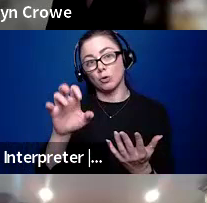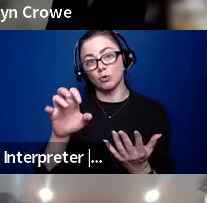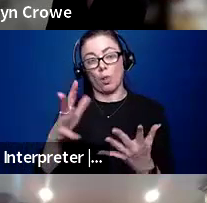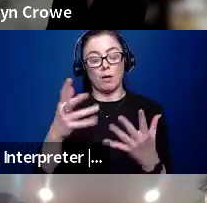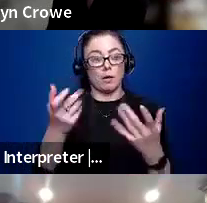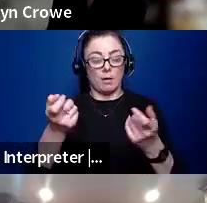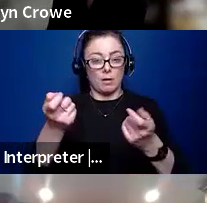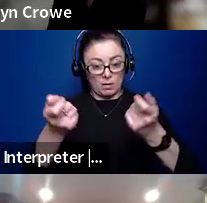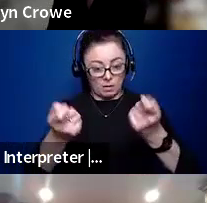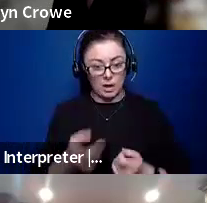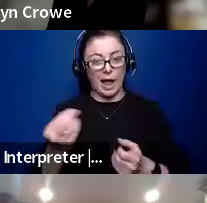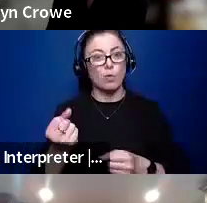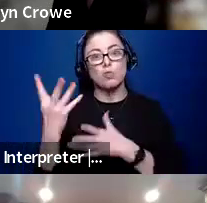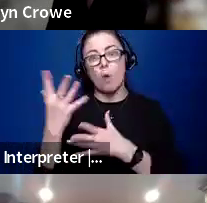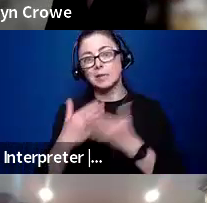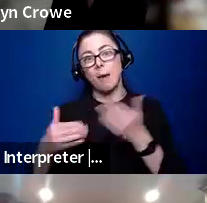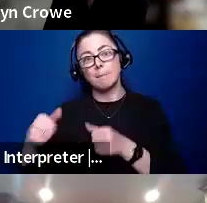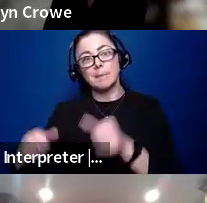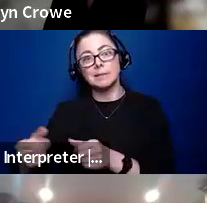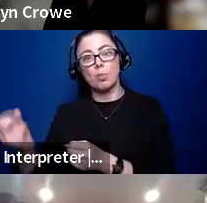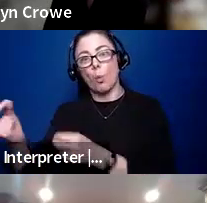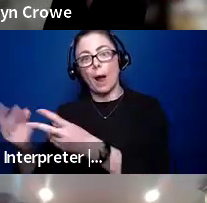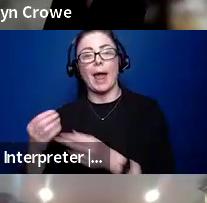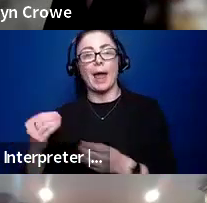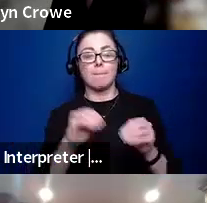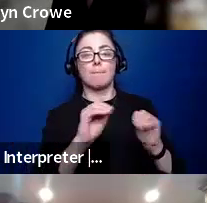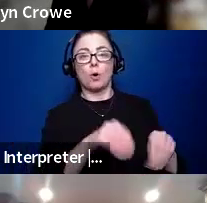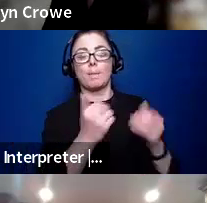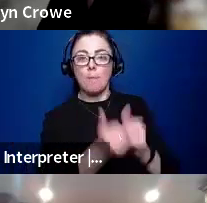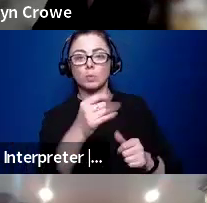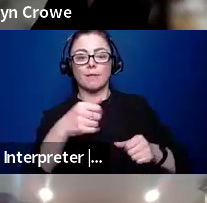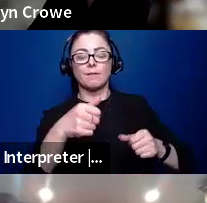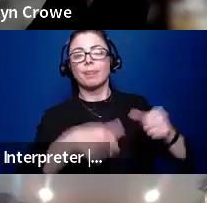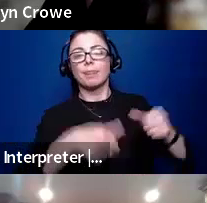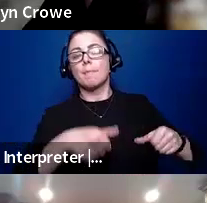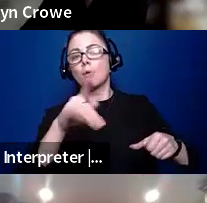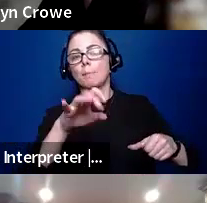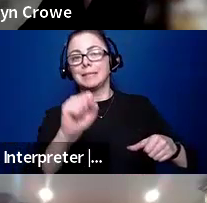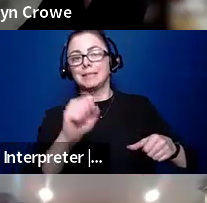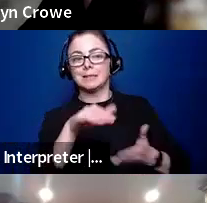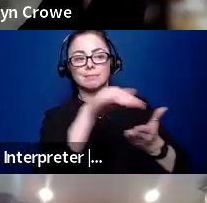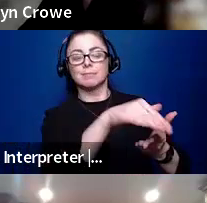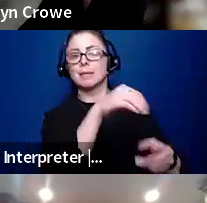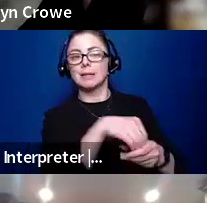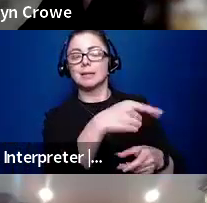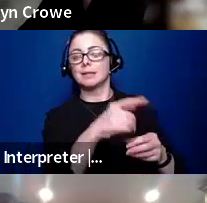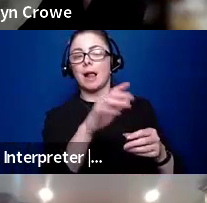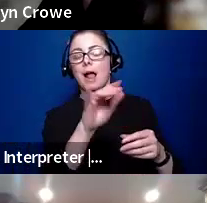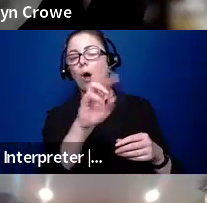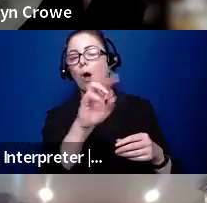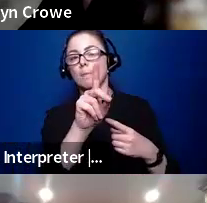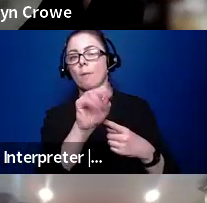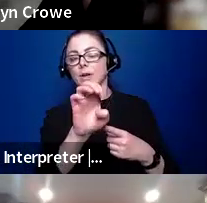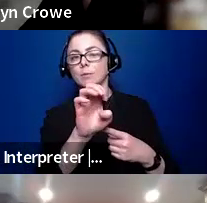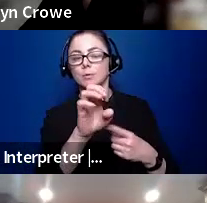pieces away and putting all the rest of the pieces in the hands of one entity, the Iowa Department of Education. In the business world, this would be considered a